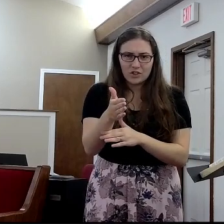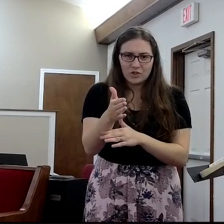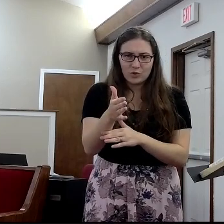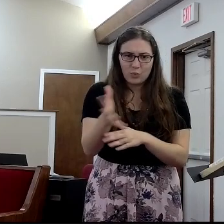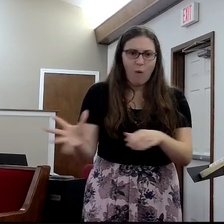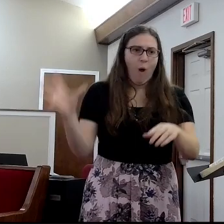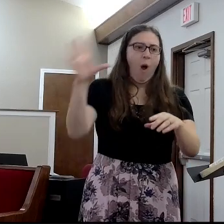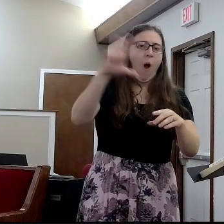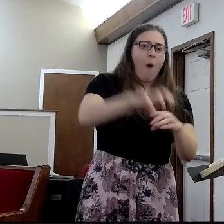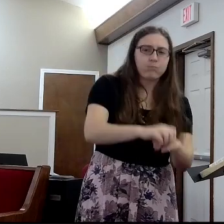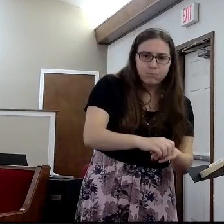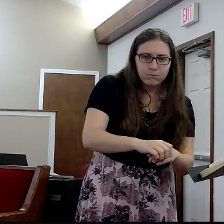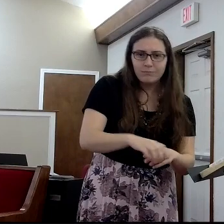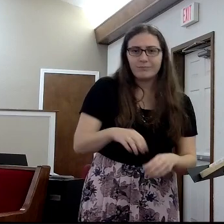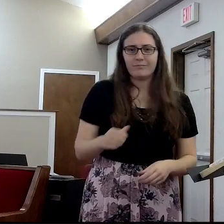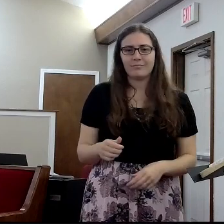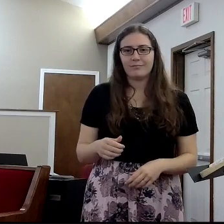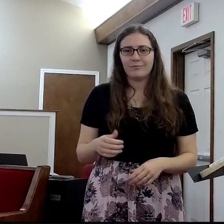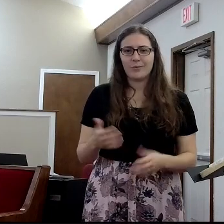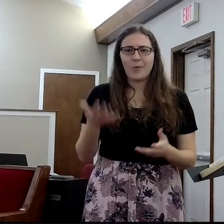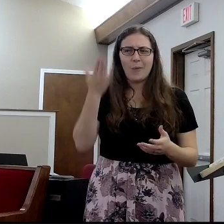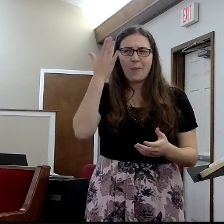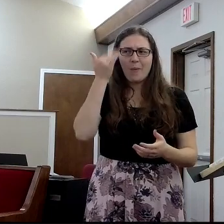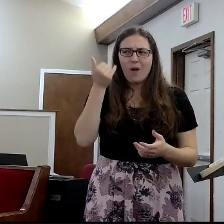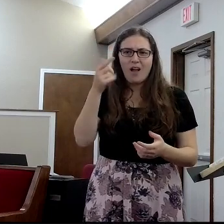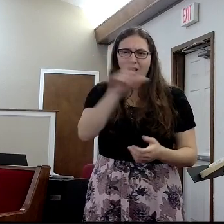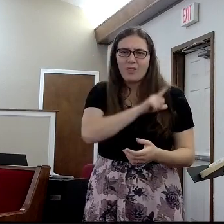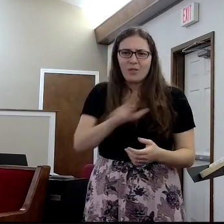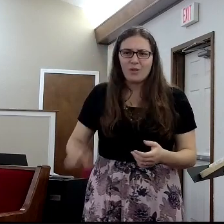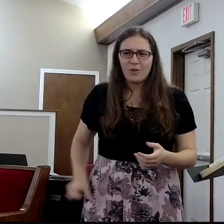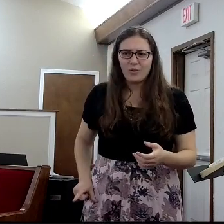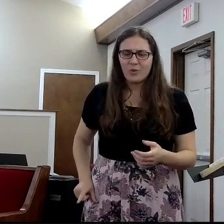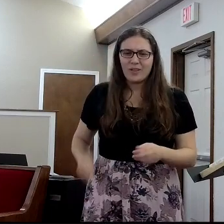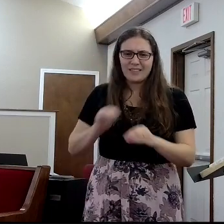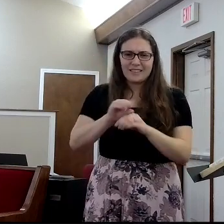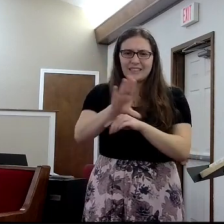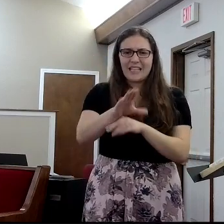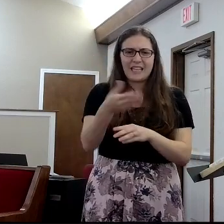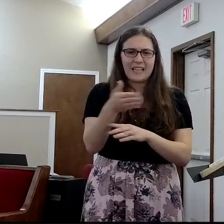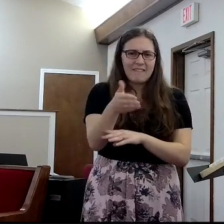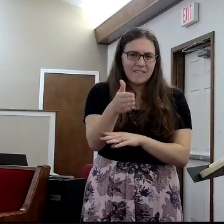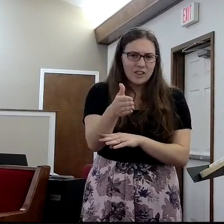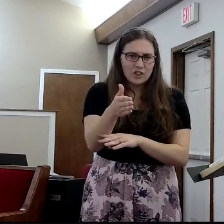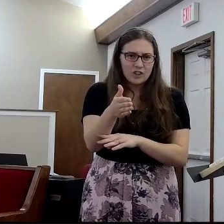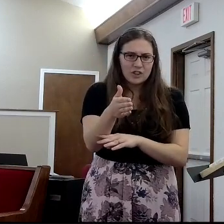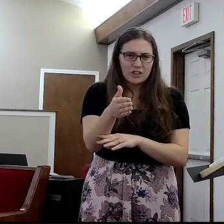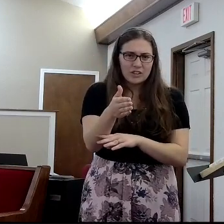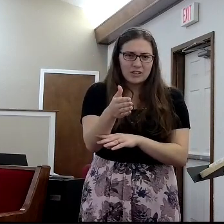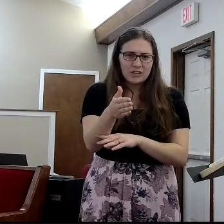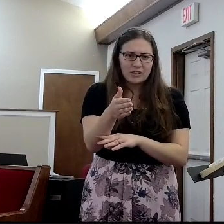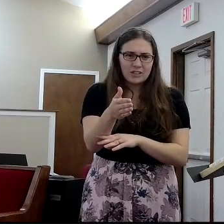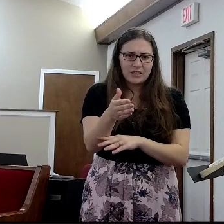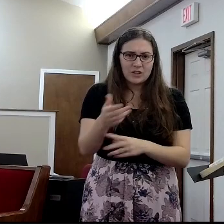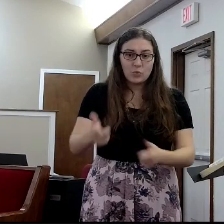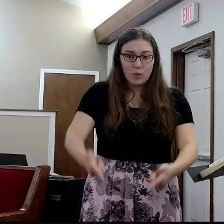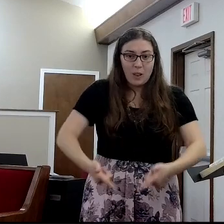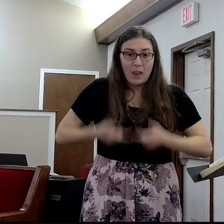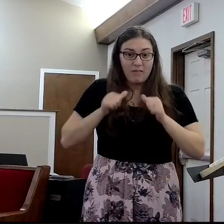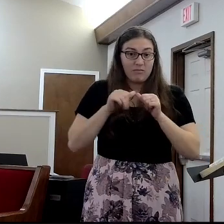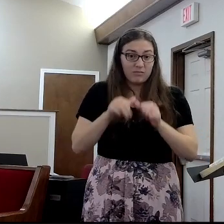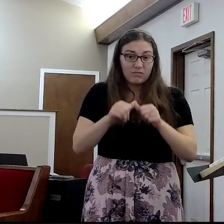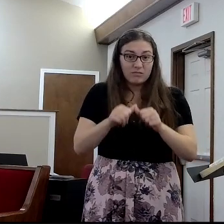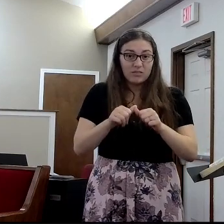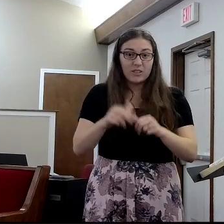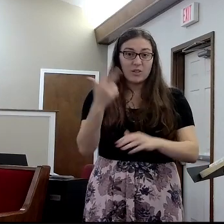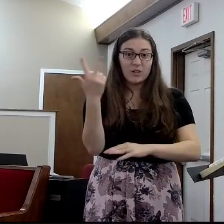why would we need the great fish to come and swallow him up? Why would the Lord have sent the great fish to come swallow